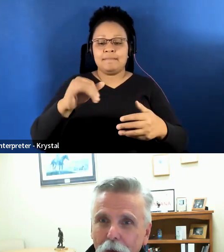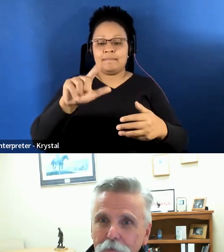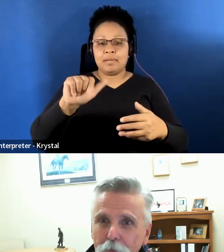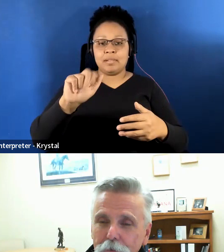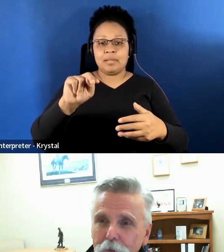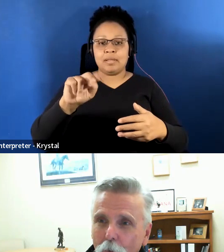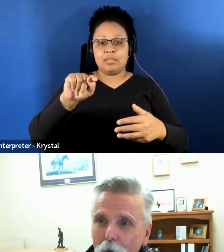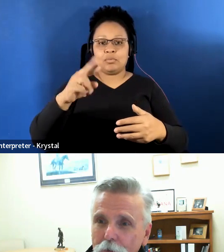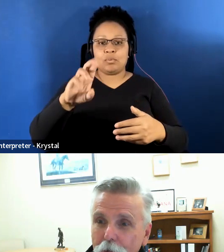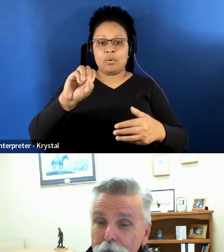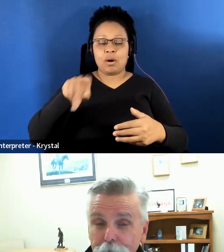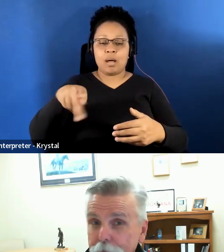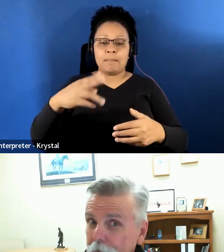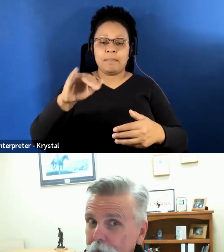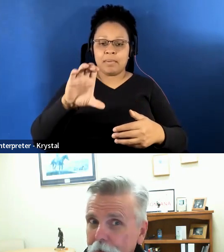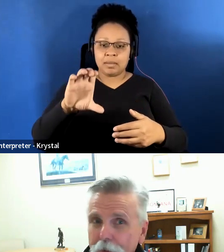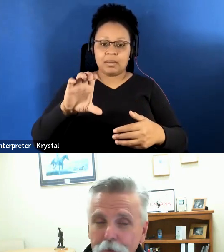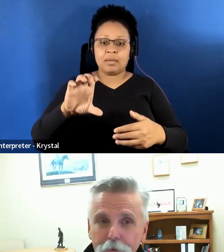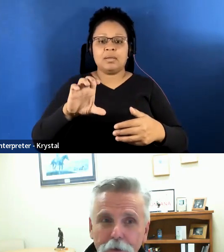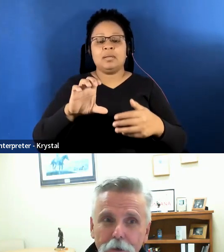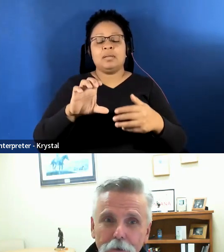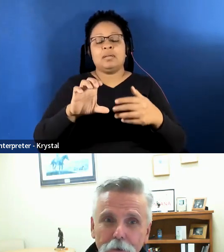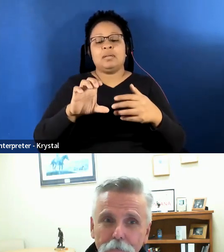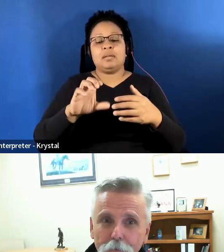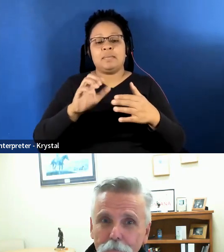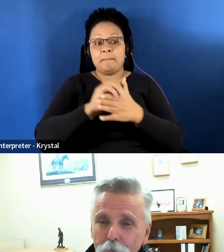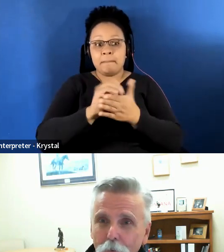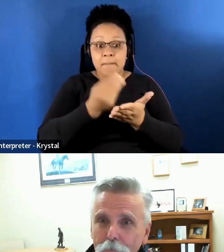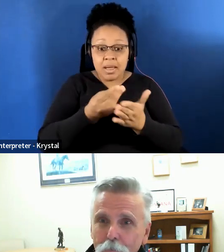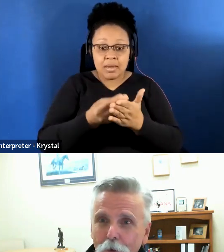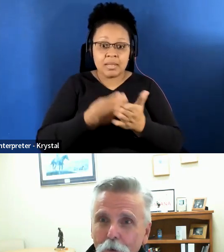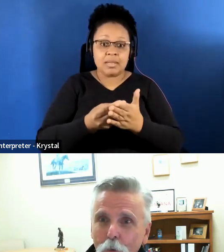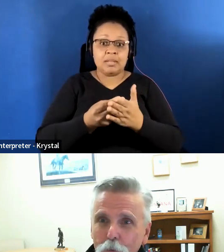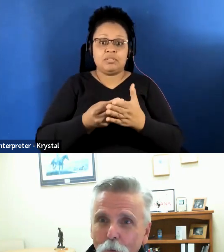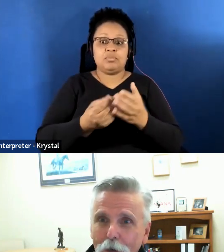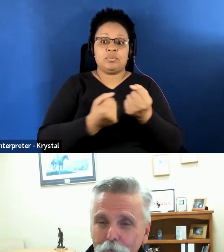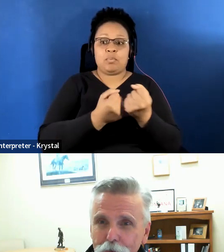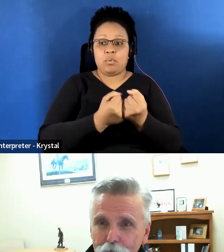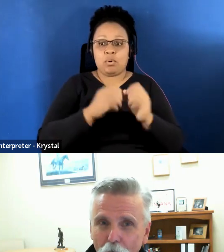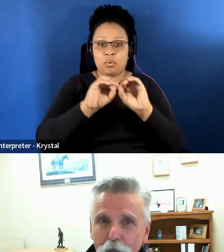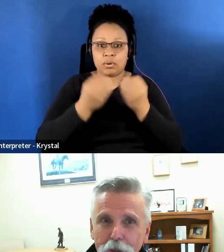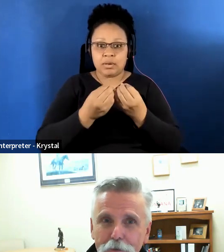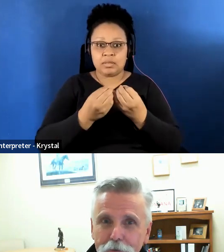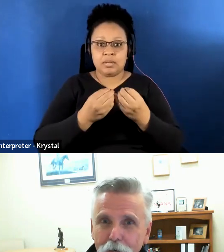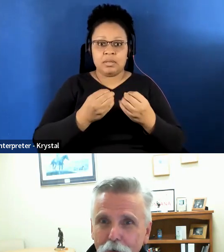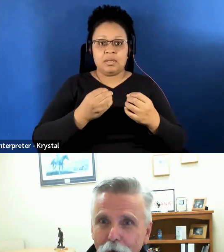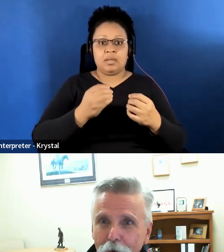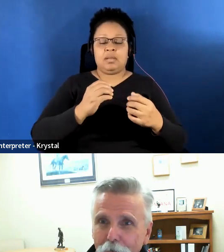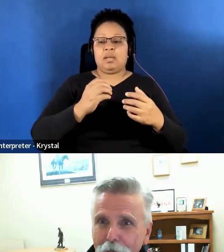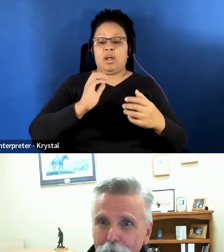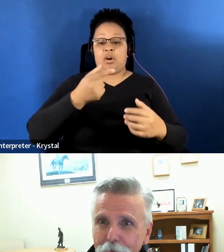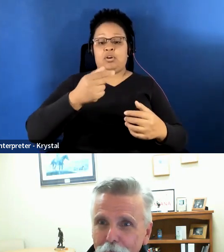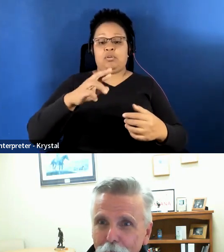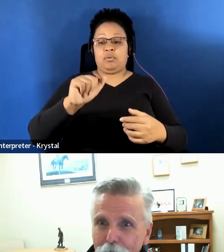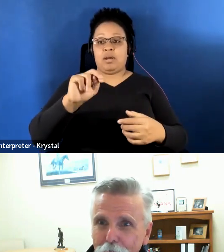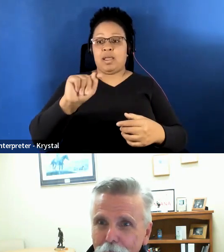build capacity within the organization. And we've went on a whole new grant shotgun style grant